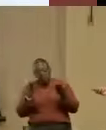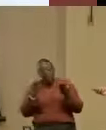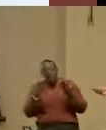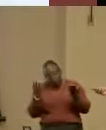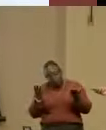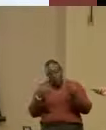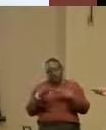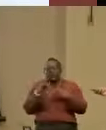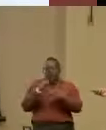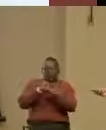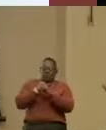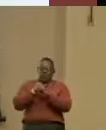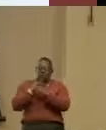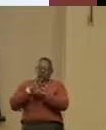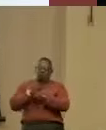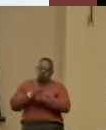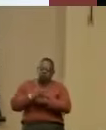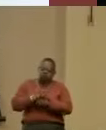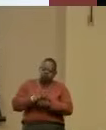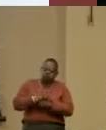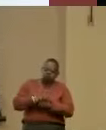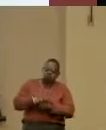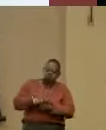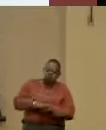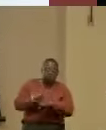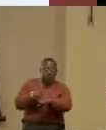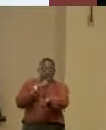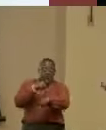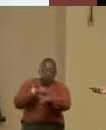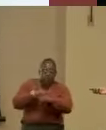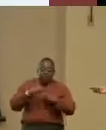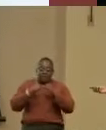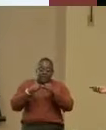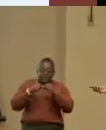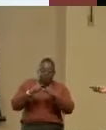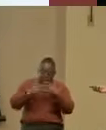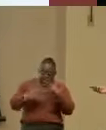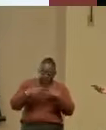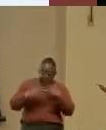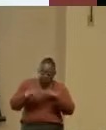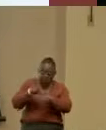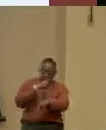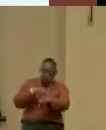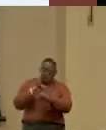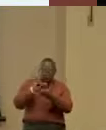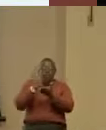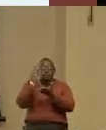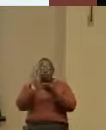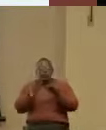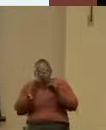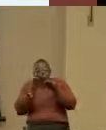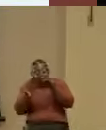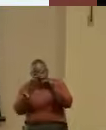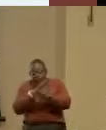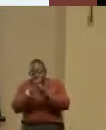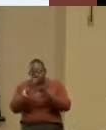pretty immunosuppressing, and it has such a long half-life or such a long amount of time in the blood. And that's why we recommend that you don't give